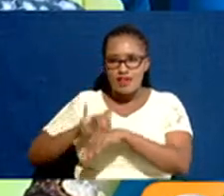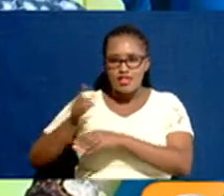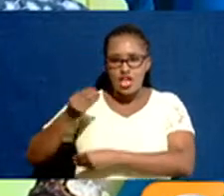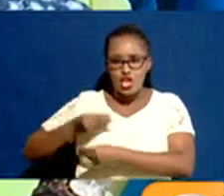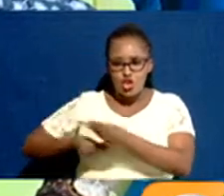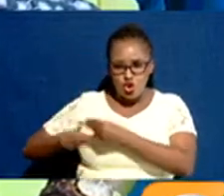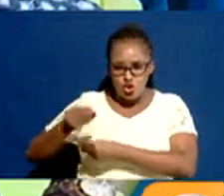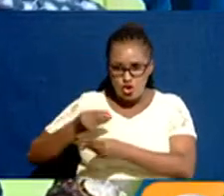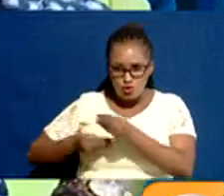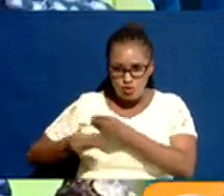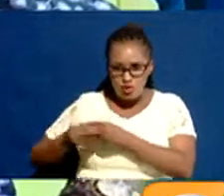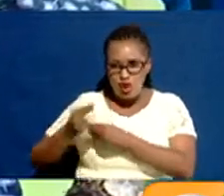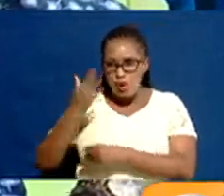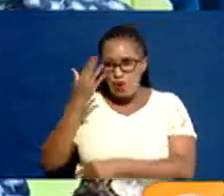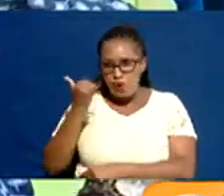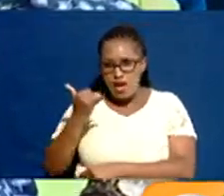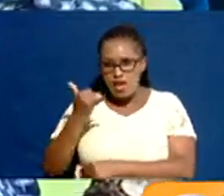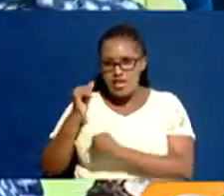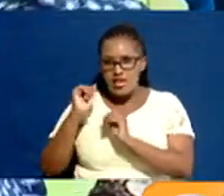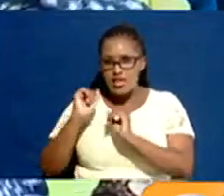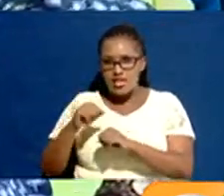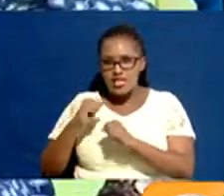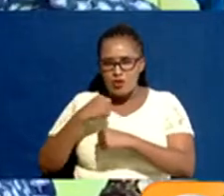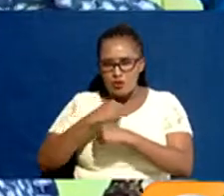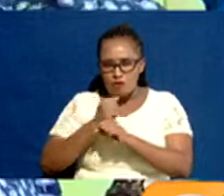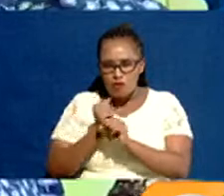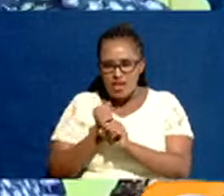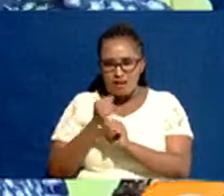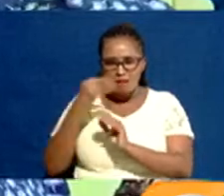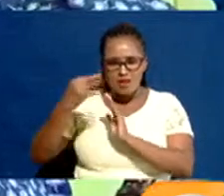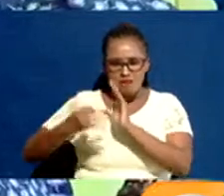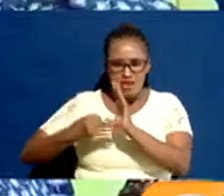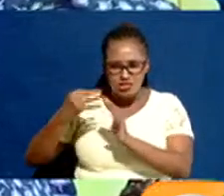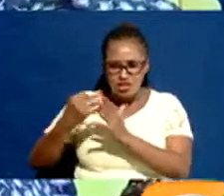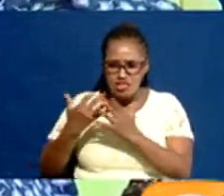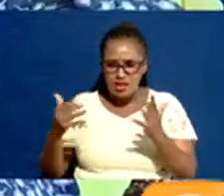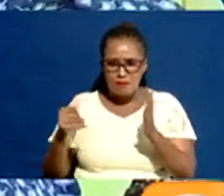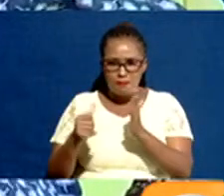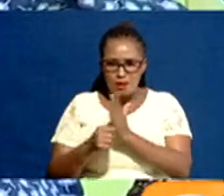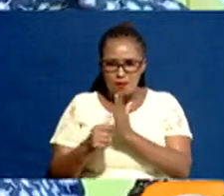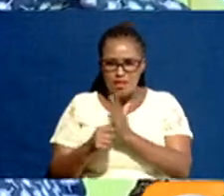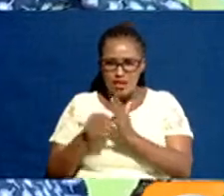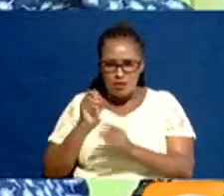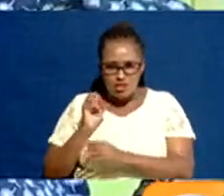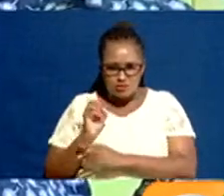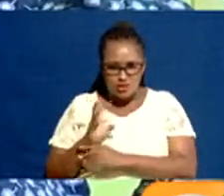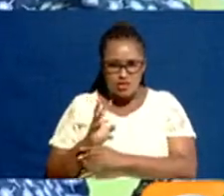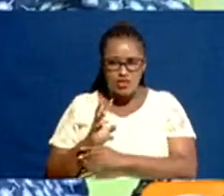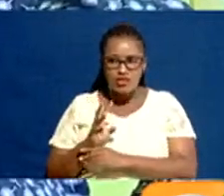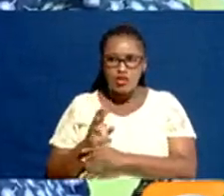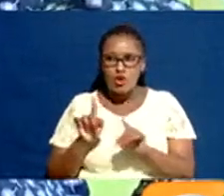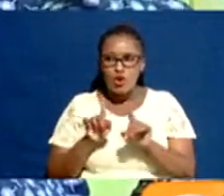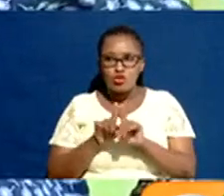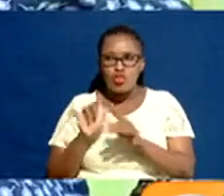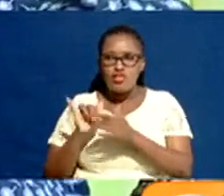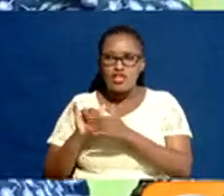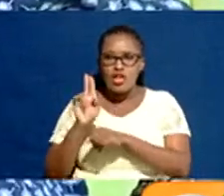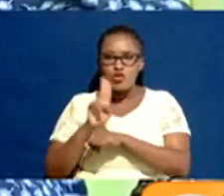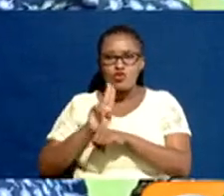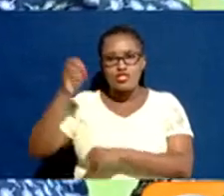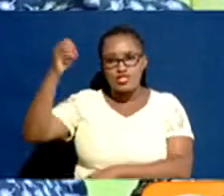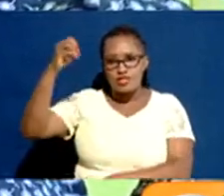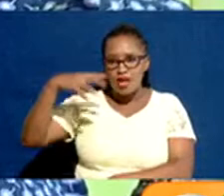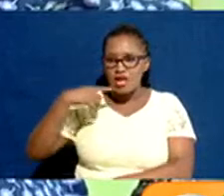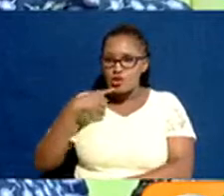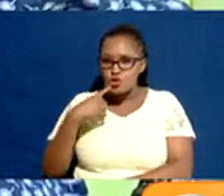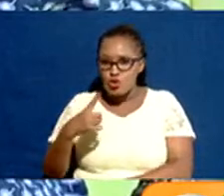badly because it brings up the cost of manufacturing, and that cost of manufacturing due to cost of power is past the consumer.